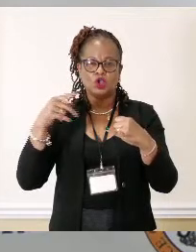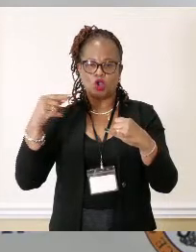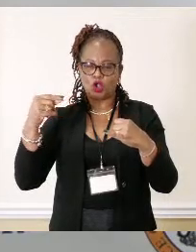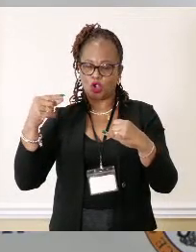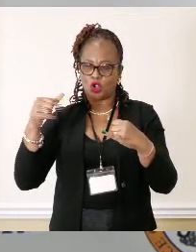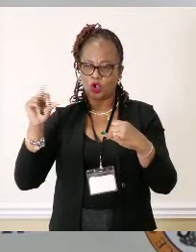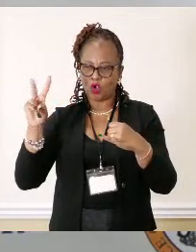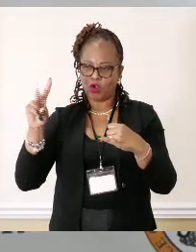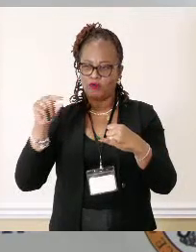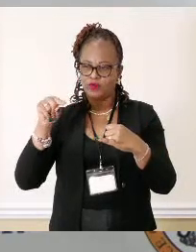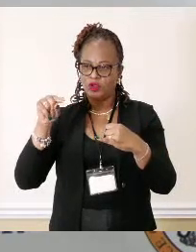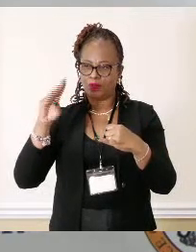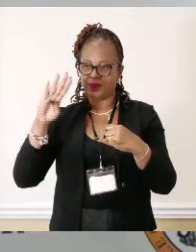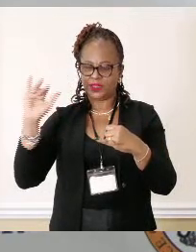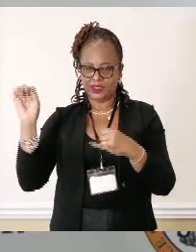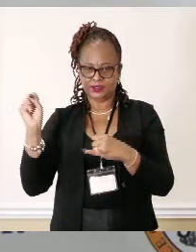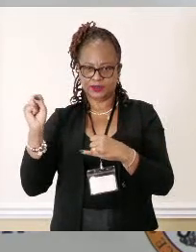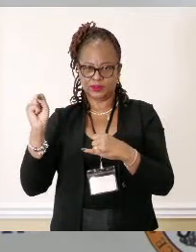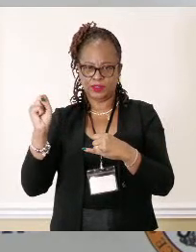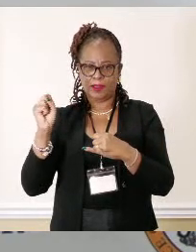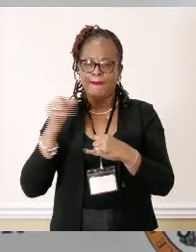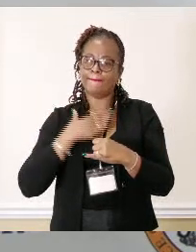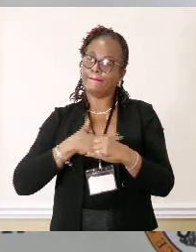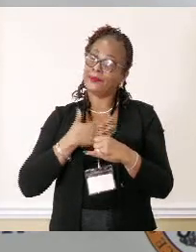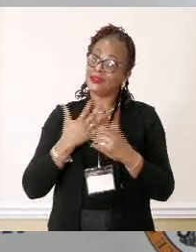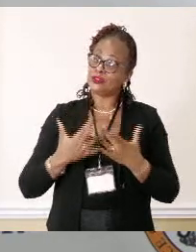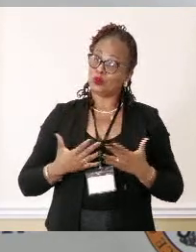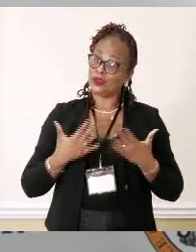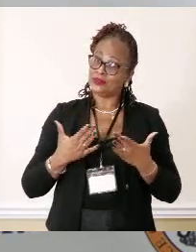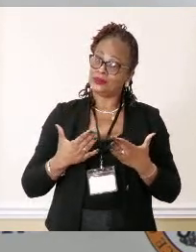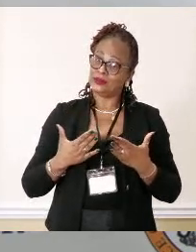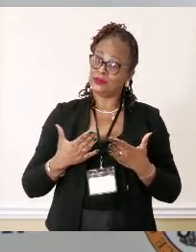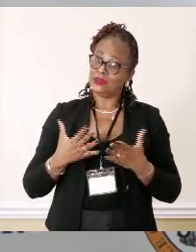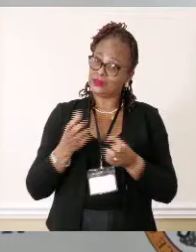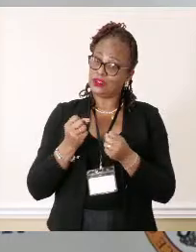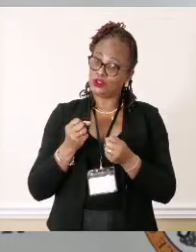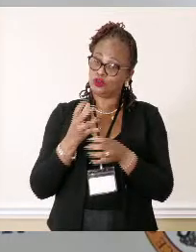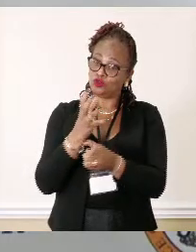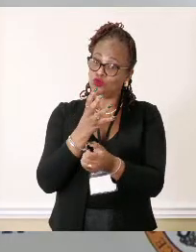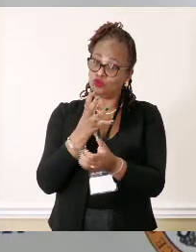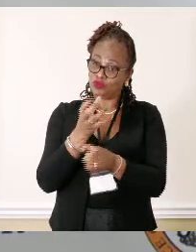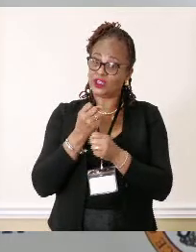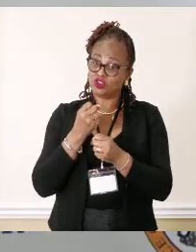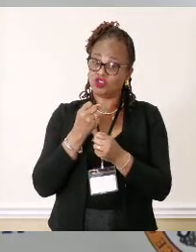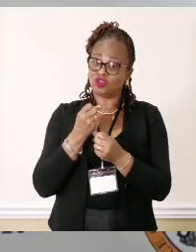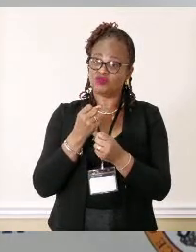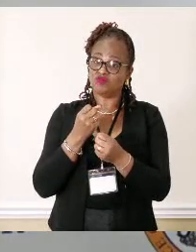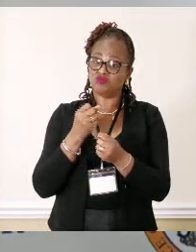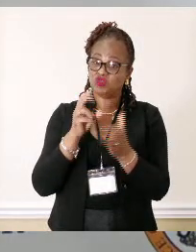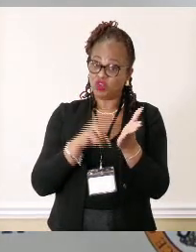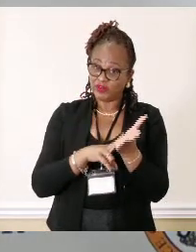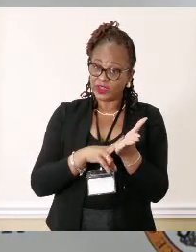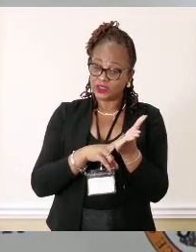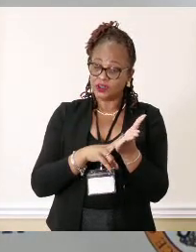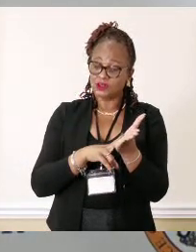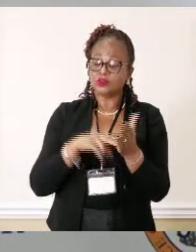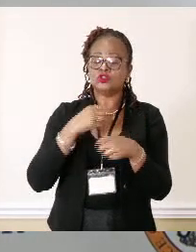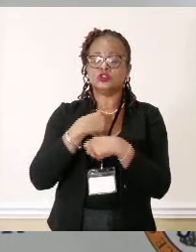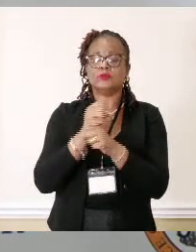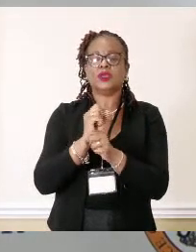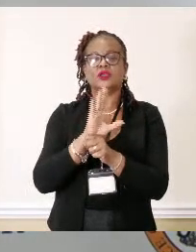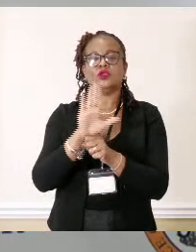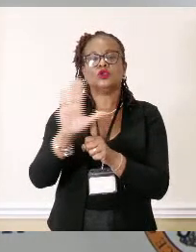vax.gov.bs. Please wait until you have received your notification to make your